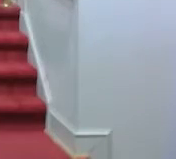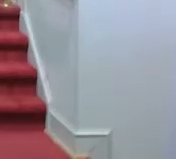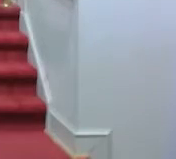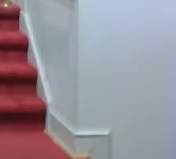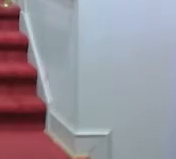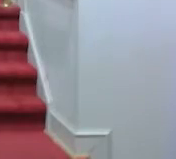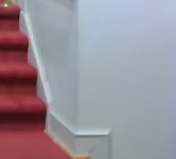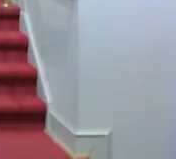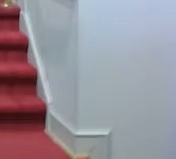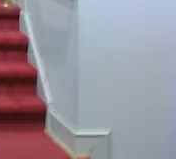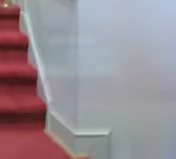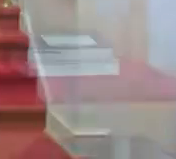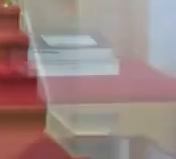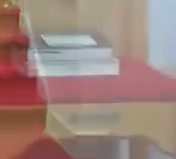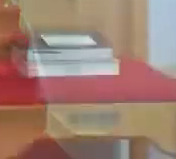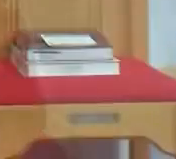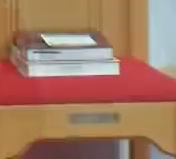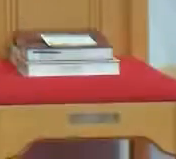to.